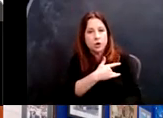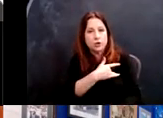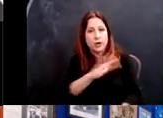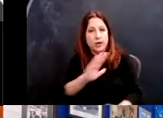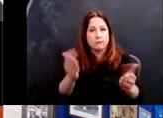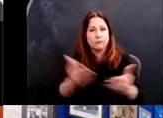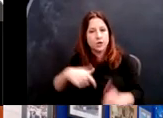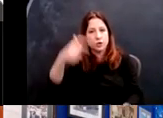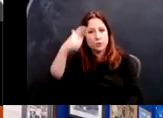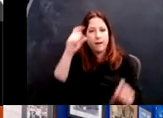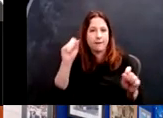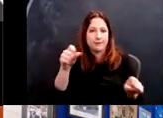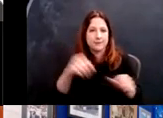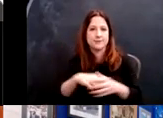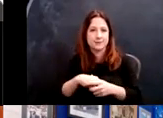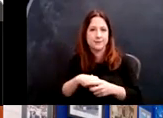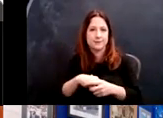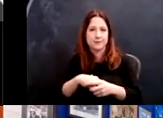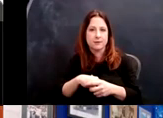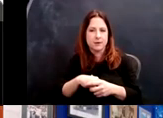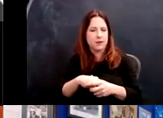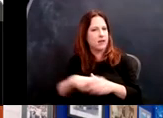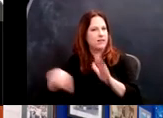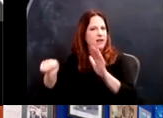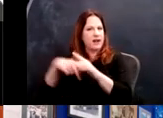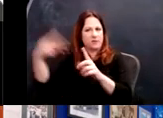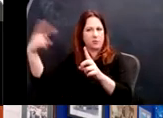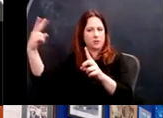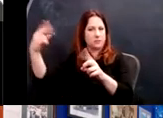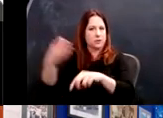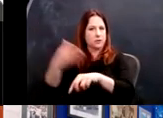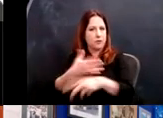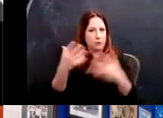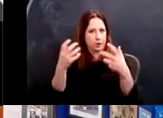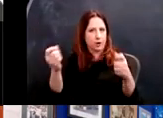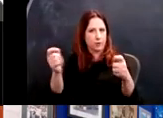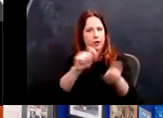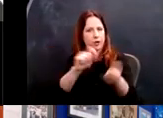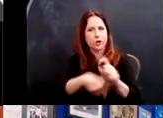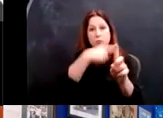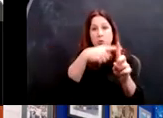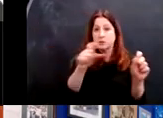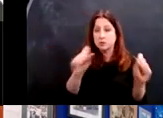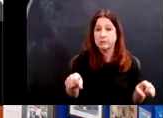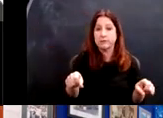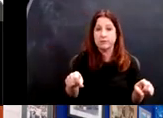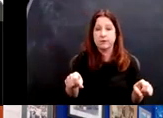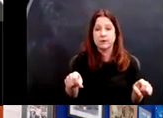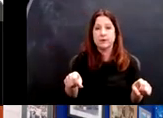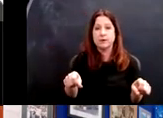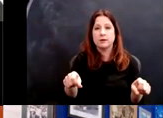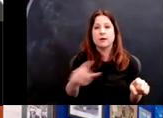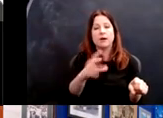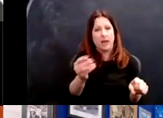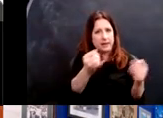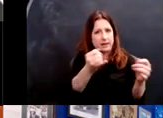we can really change the perception of recovery and of individuals